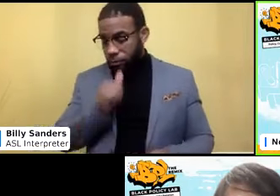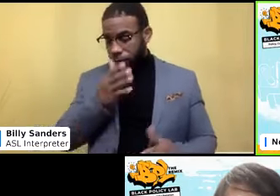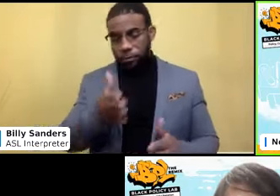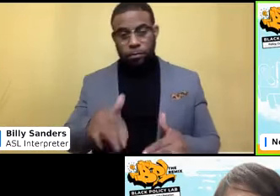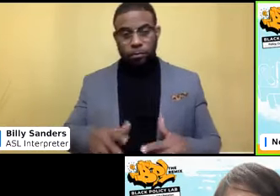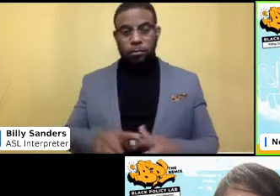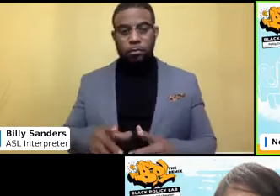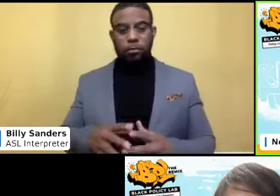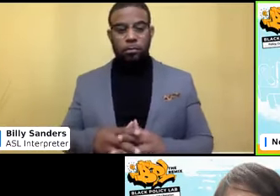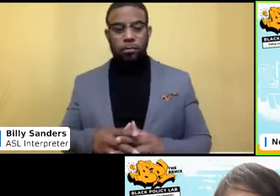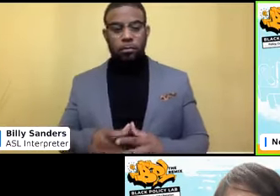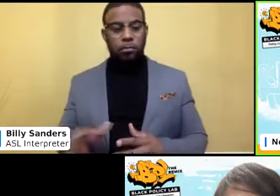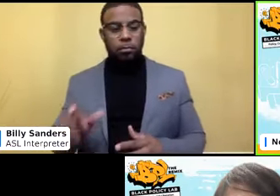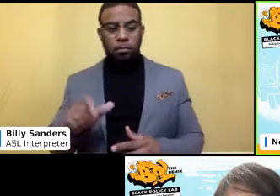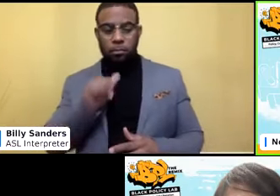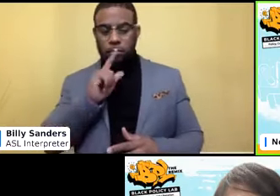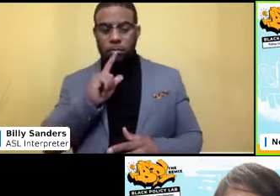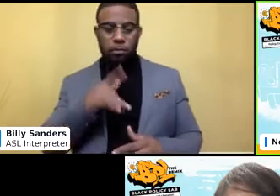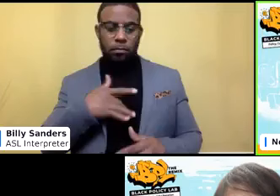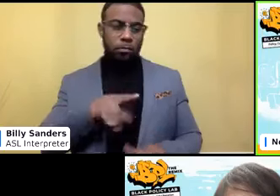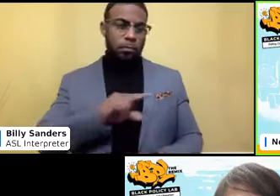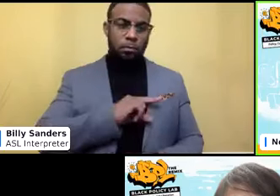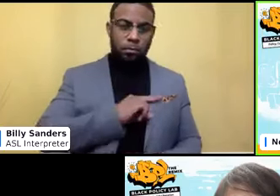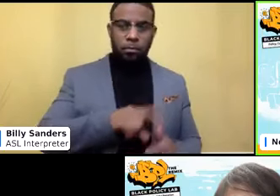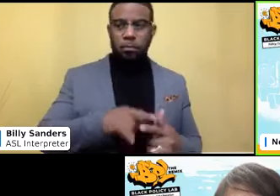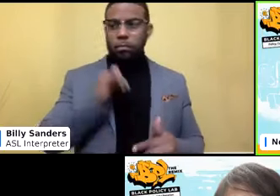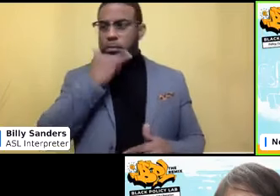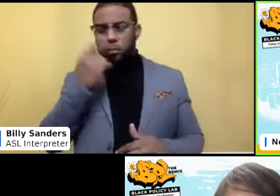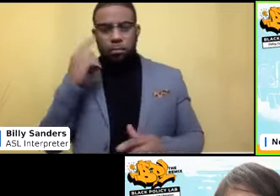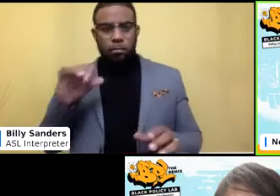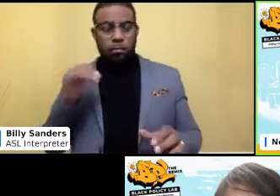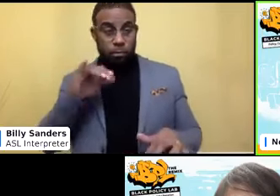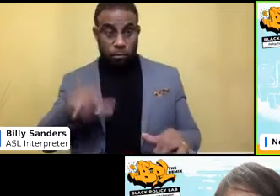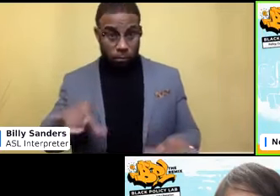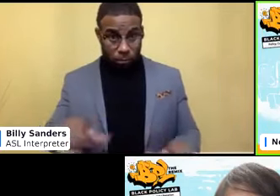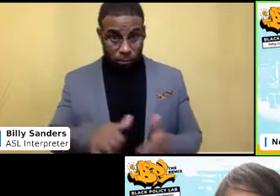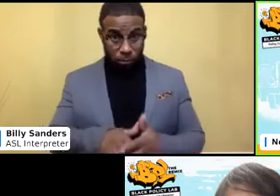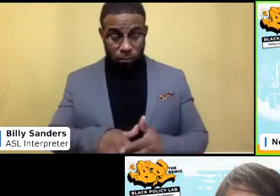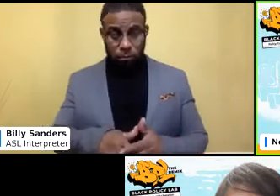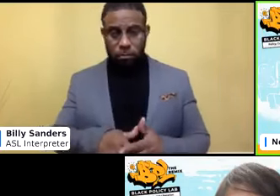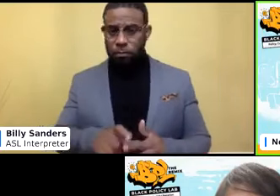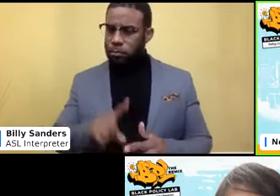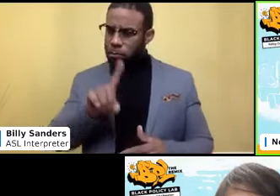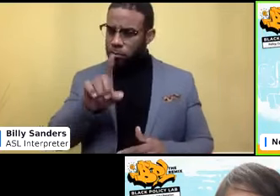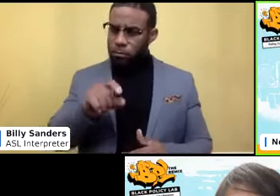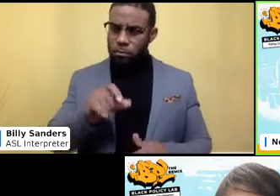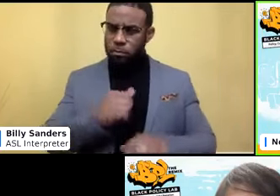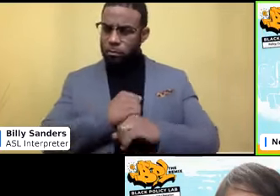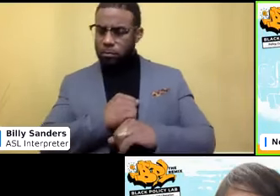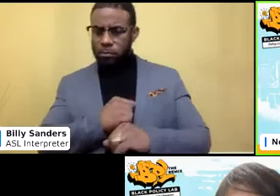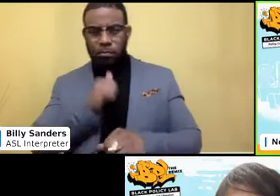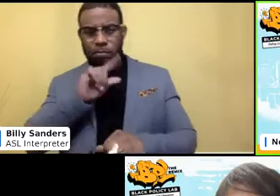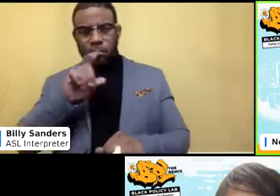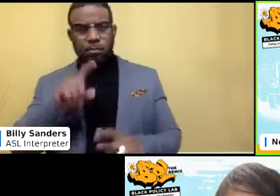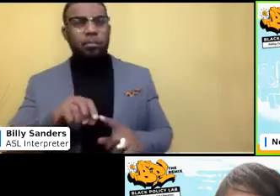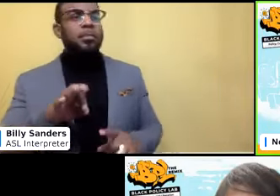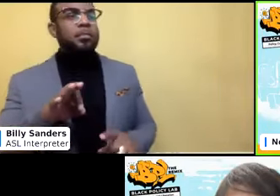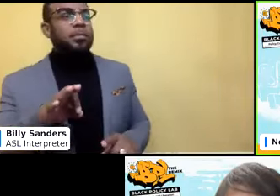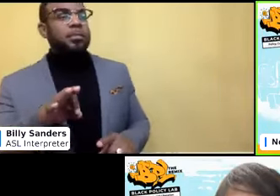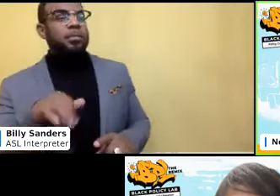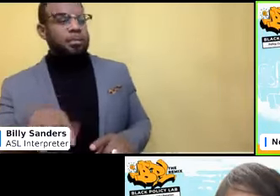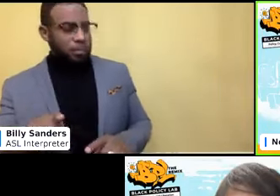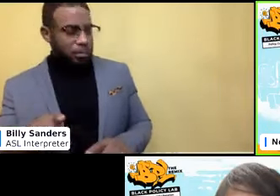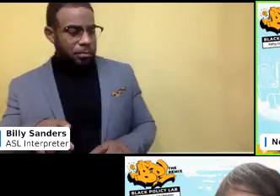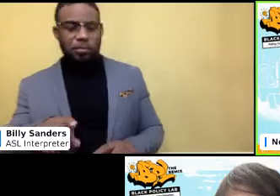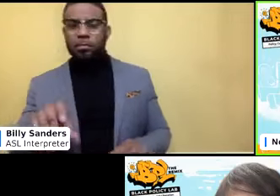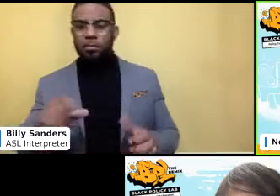but they shouldn't feel guilty or wrong if they have to do that. But it's a question of protection, not a question of offense and